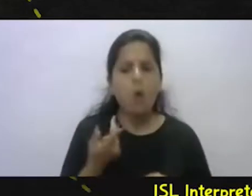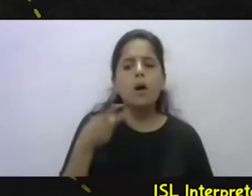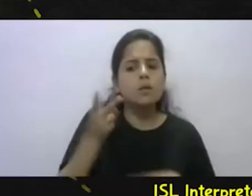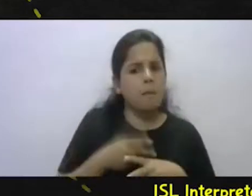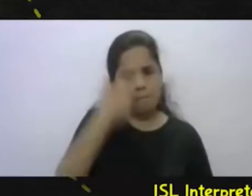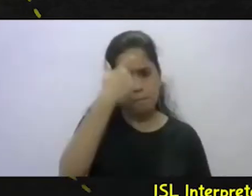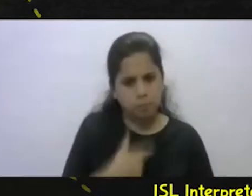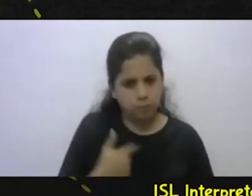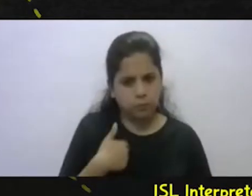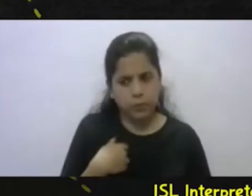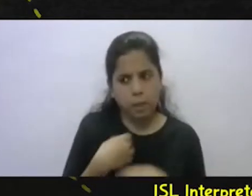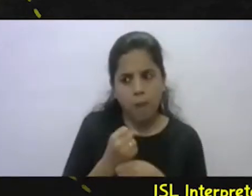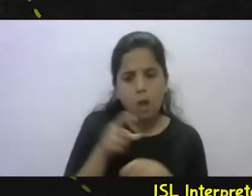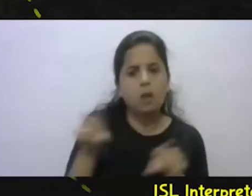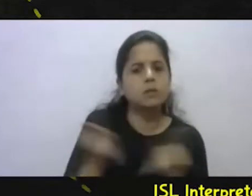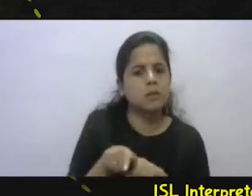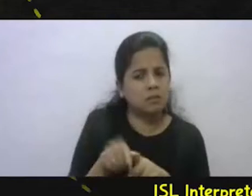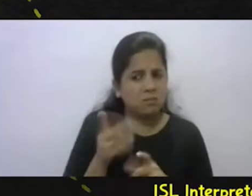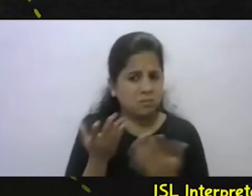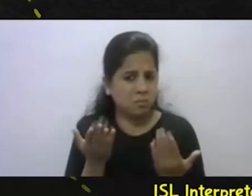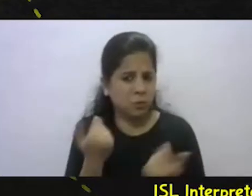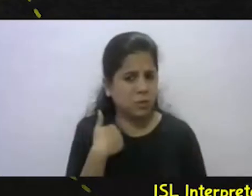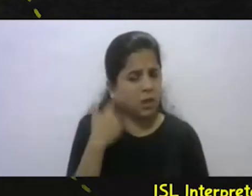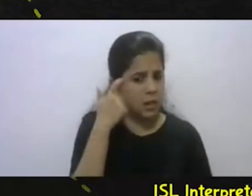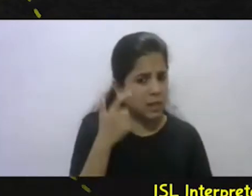to be creating this kind of archive.